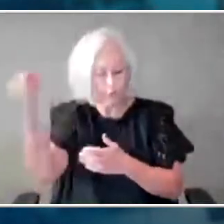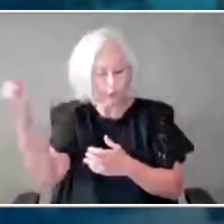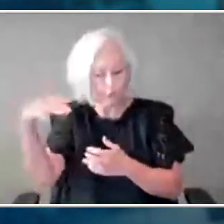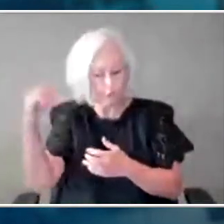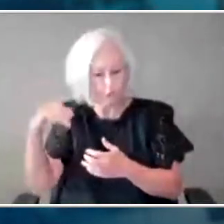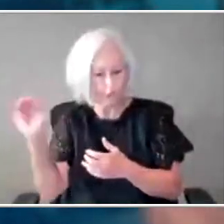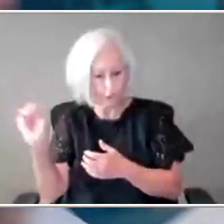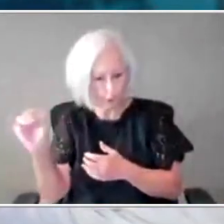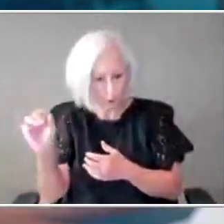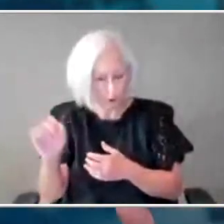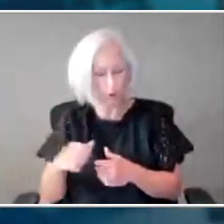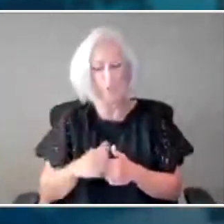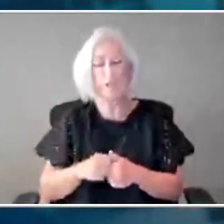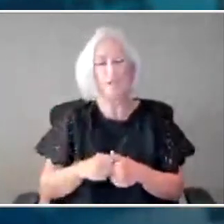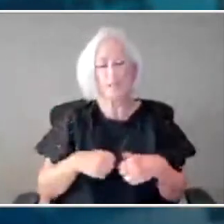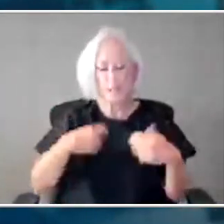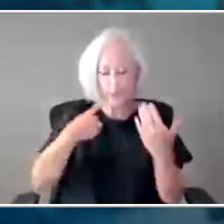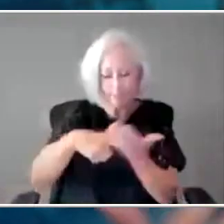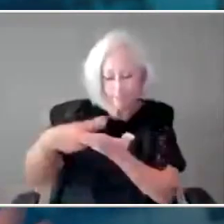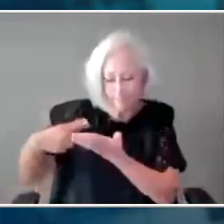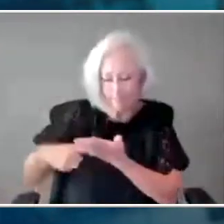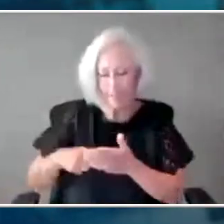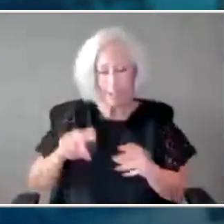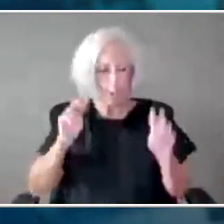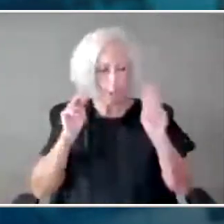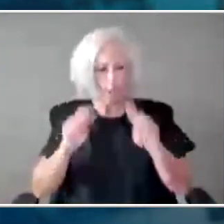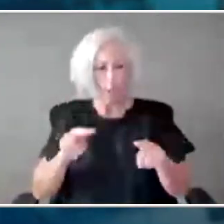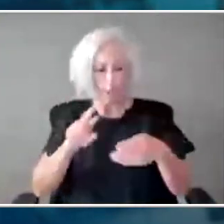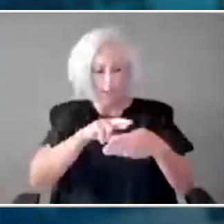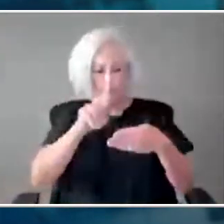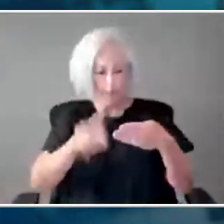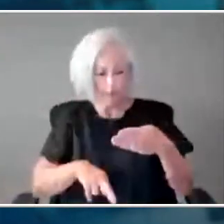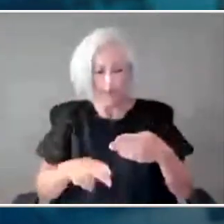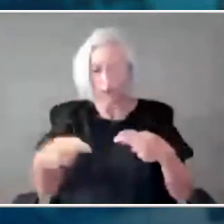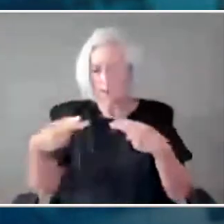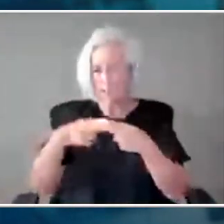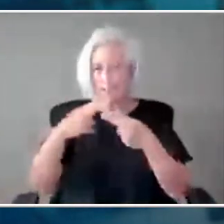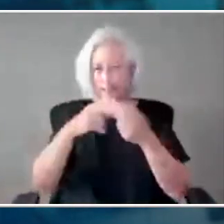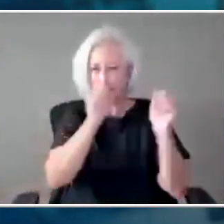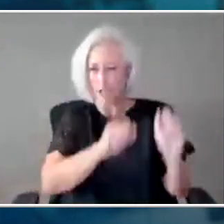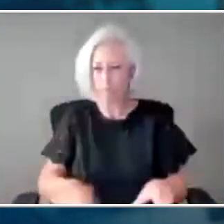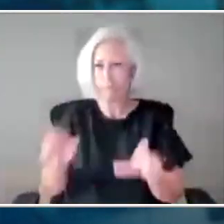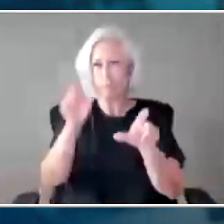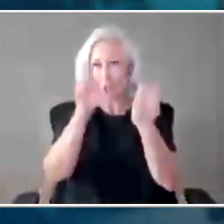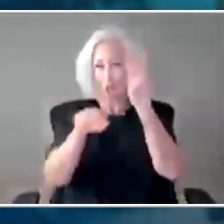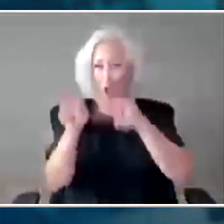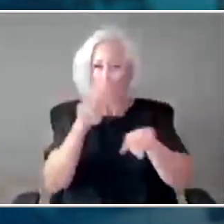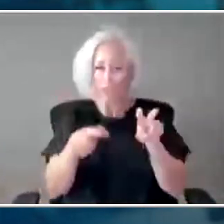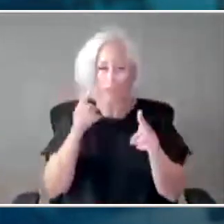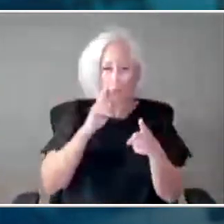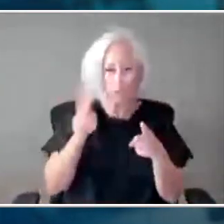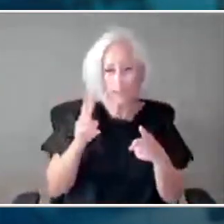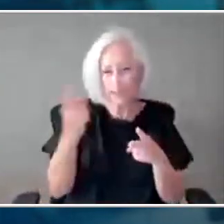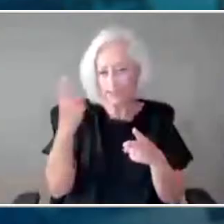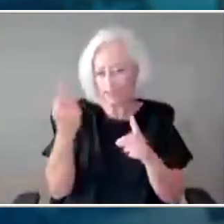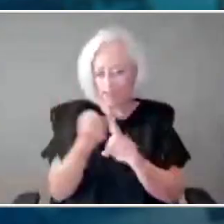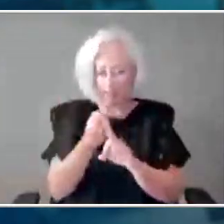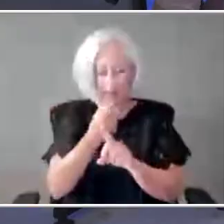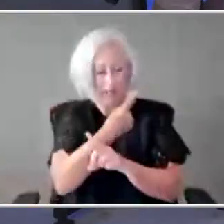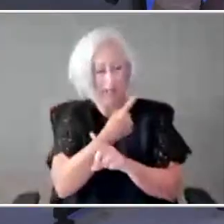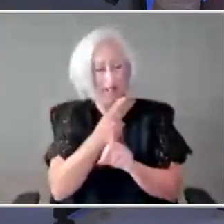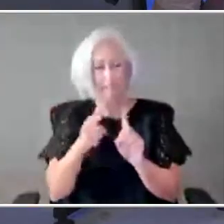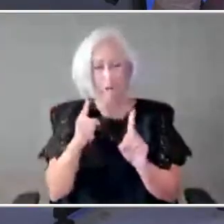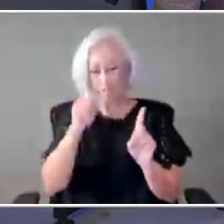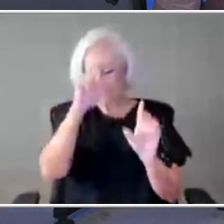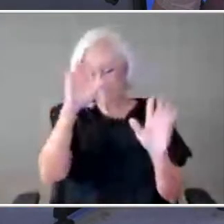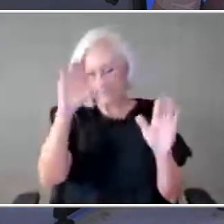so we can kind of look at the slides together, especially in cases where there may be something that's a little outside of the usual or expected. So Tracey, that's